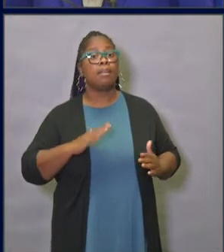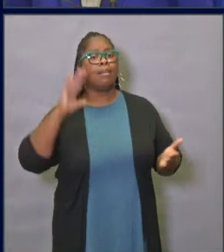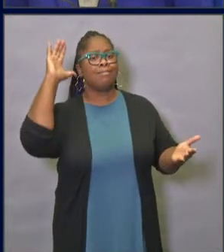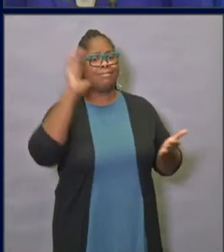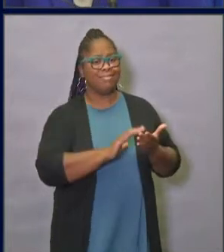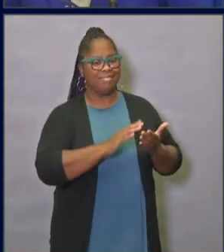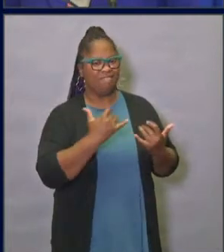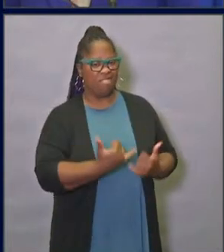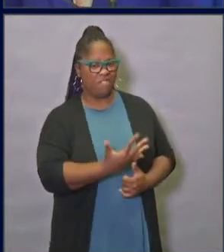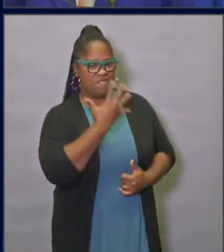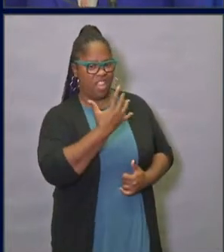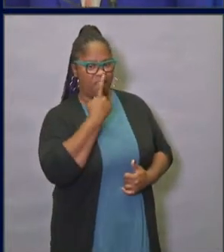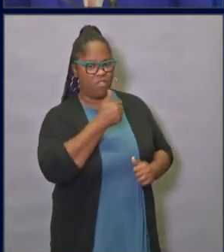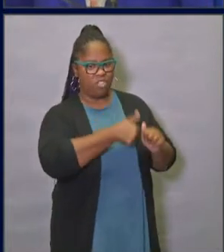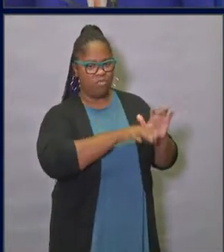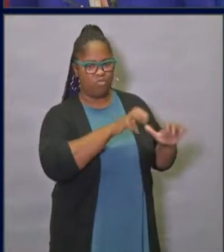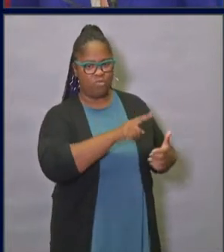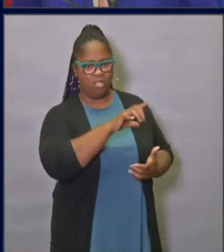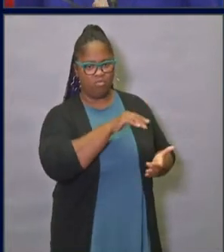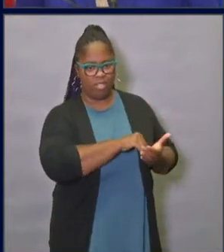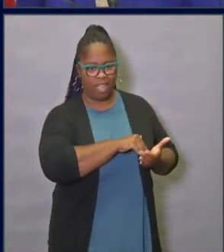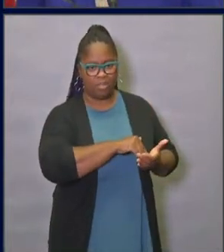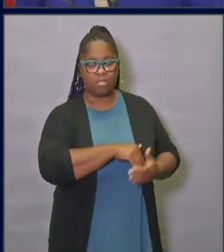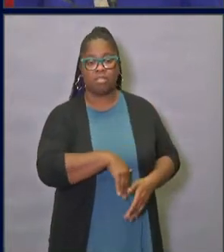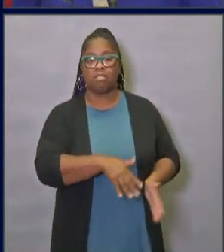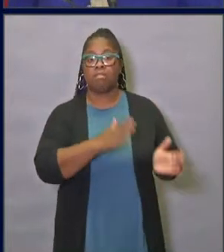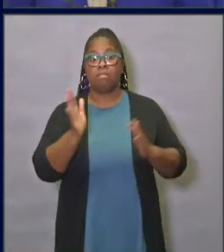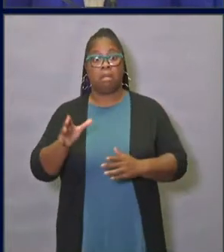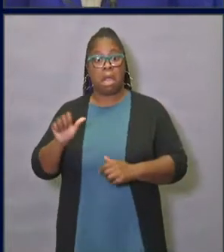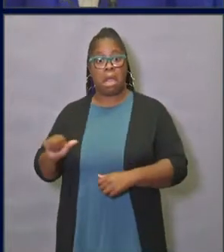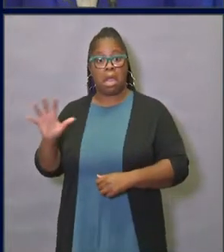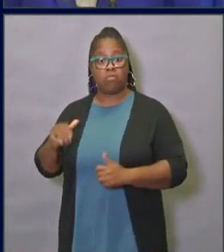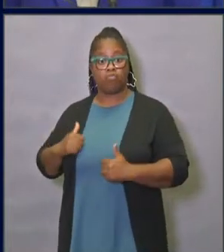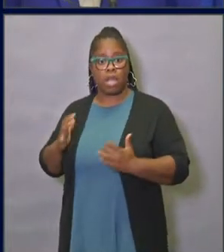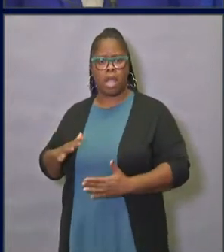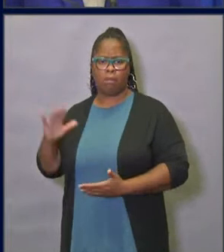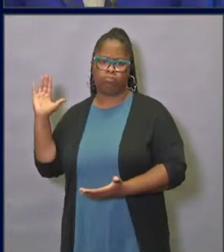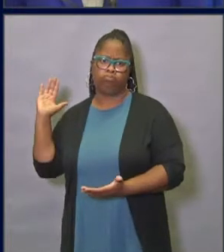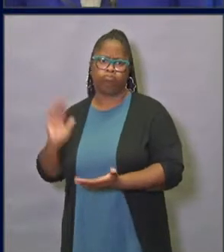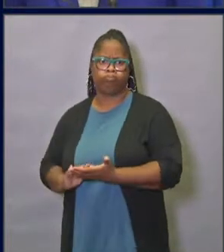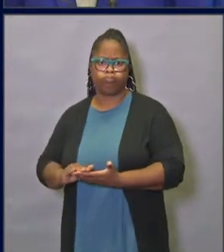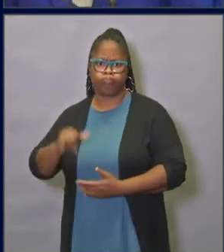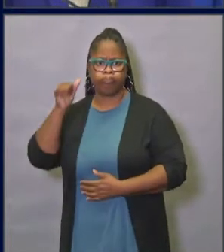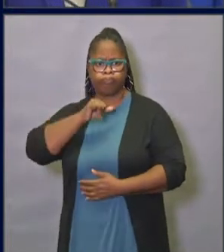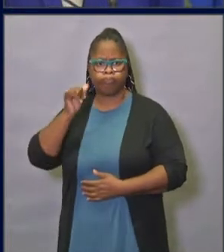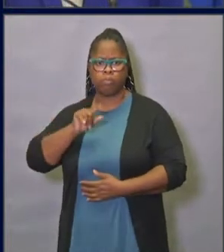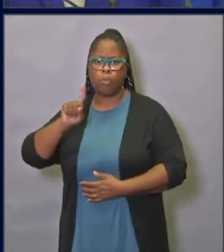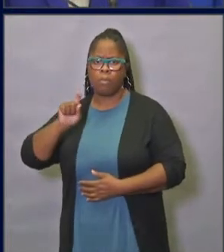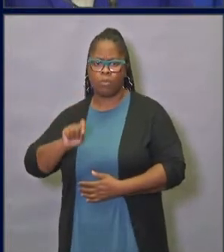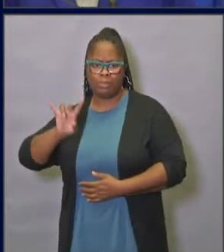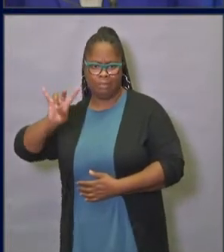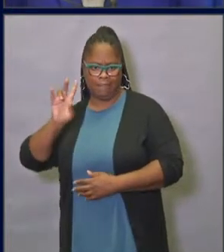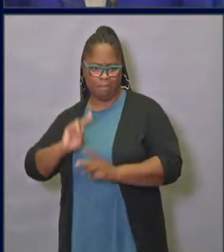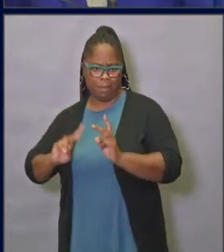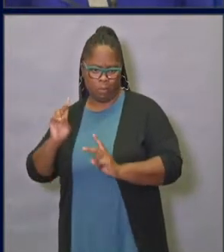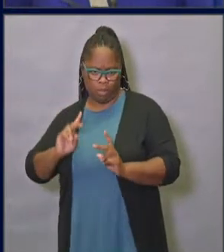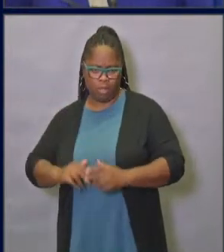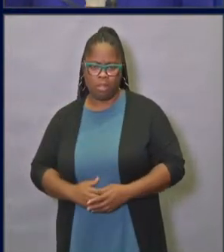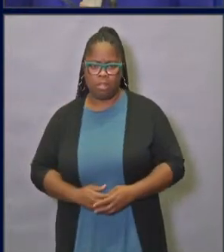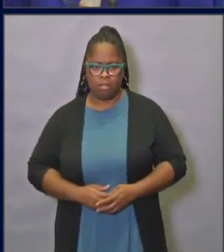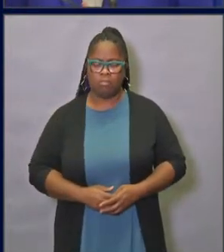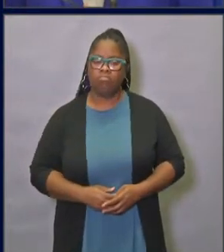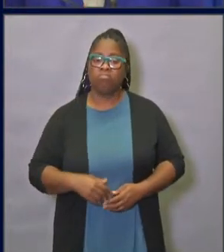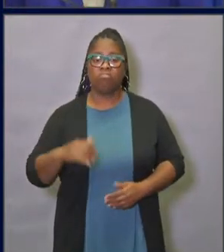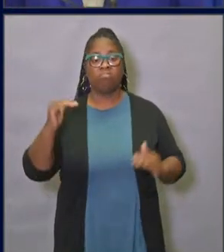per 100,000 people. Asian residents have the lowest hospitalization rate at 1.7 per 100,000 people.